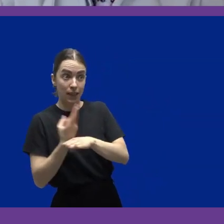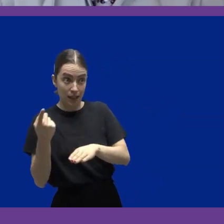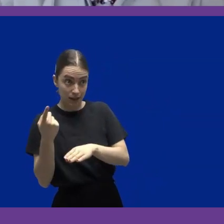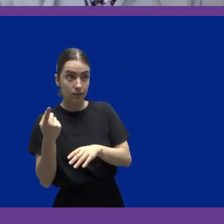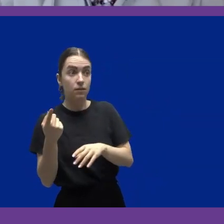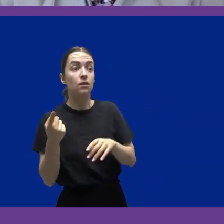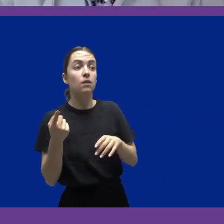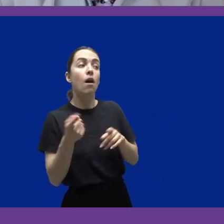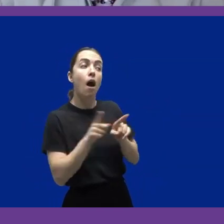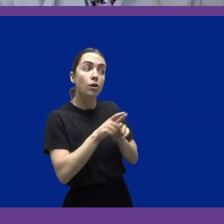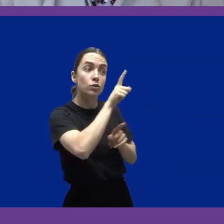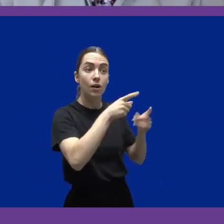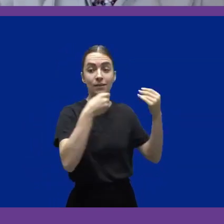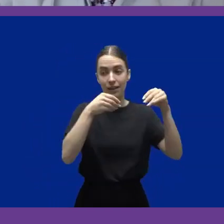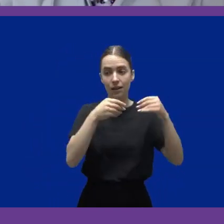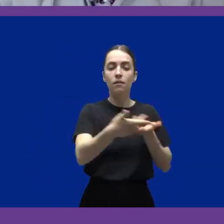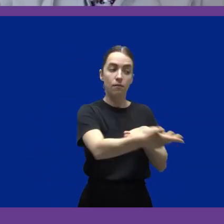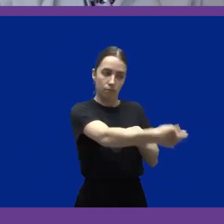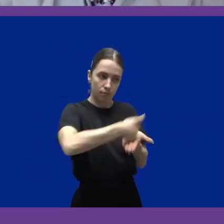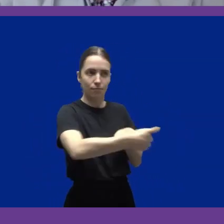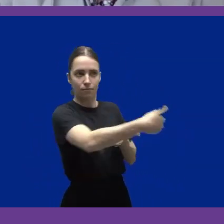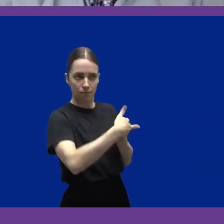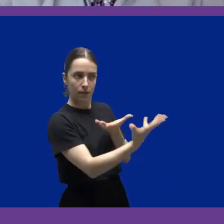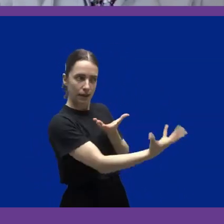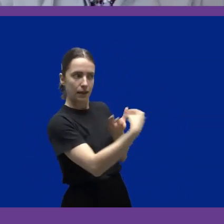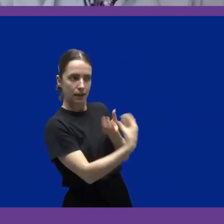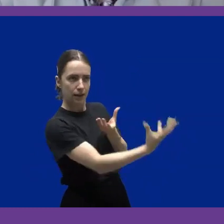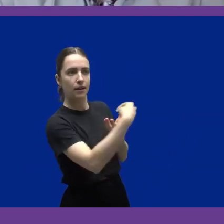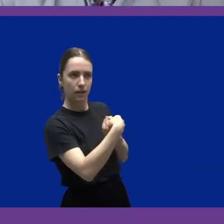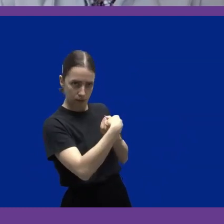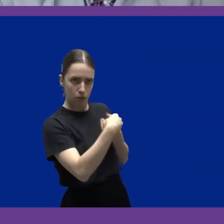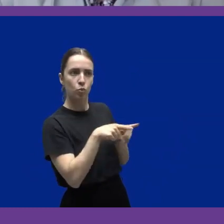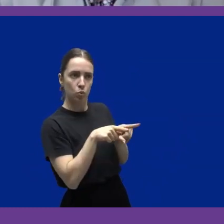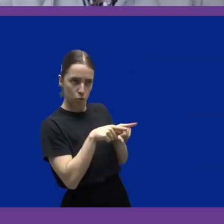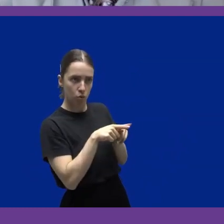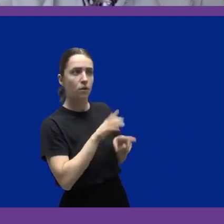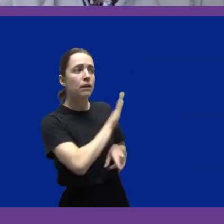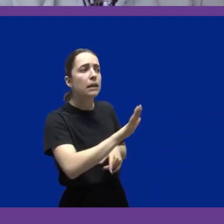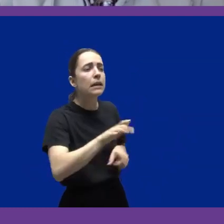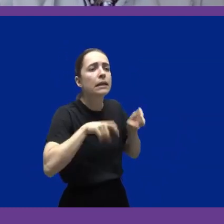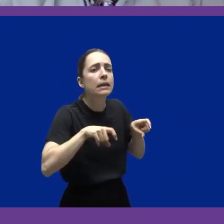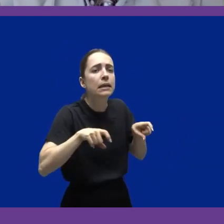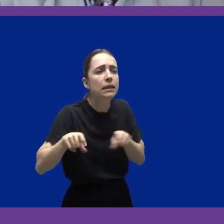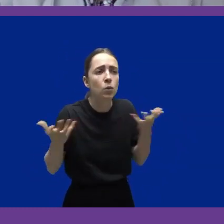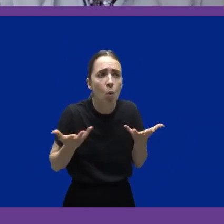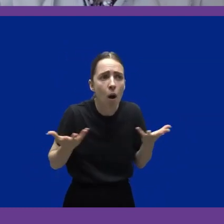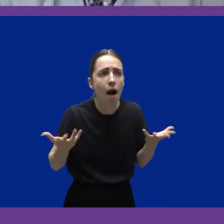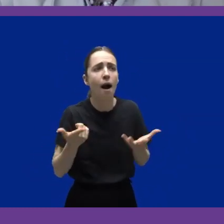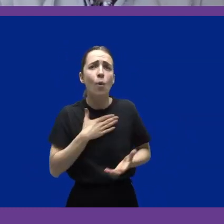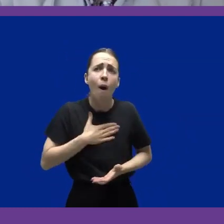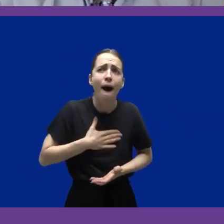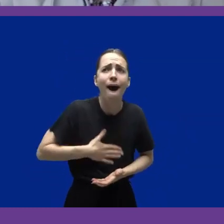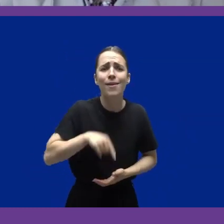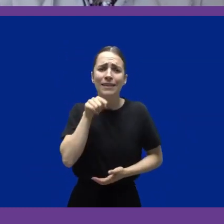standards reflect real user needs. We advocate for the meaningful involvement on consumer persons' disabilities